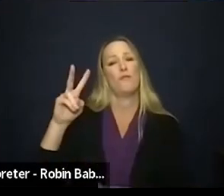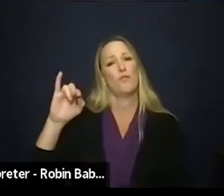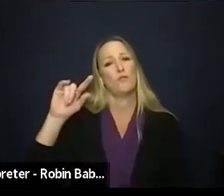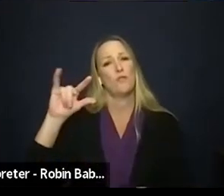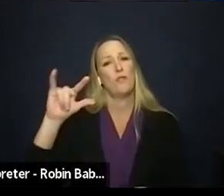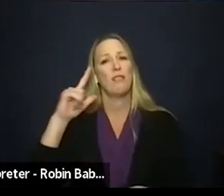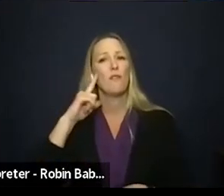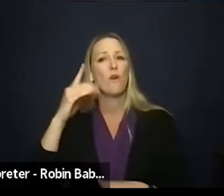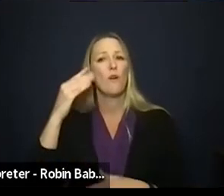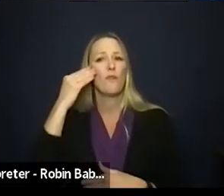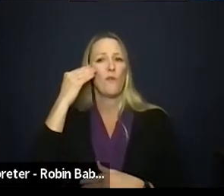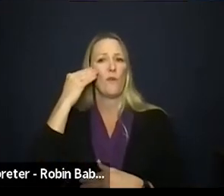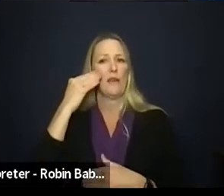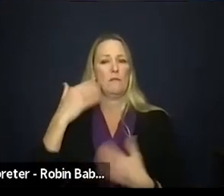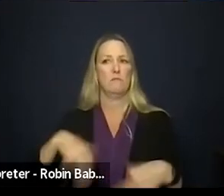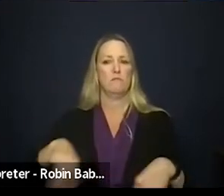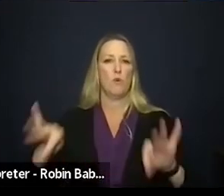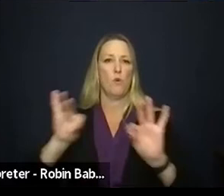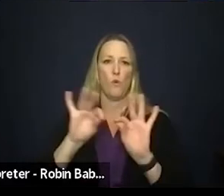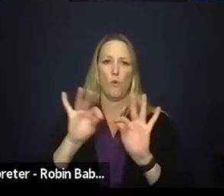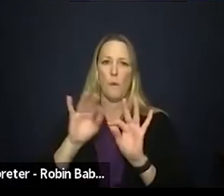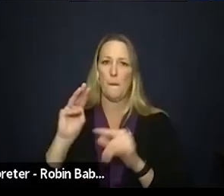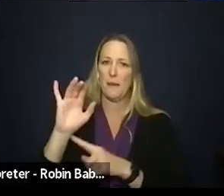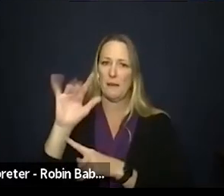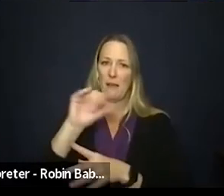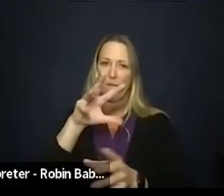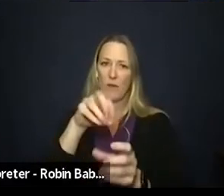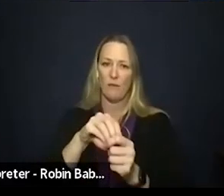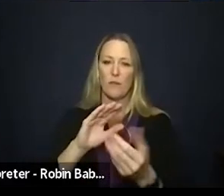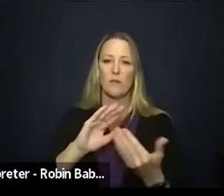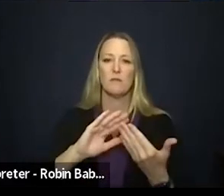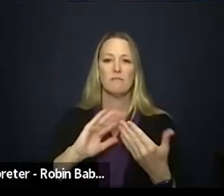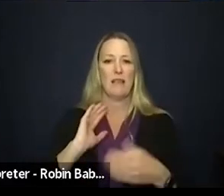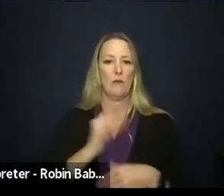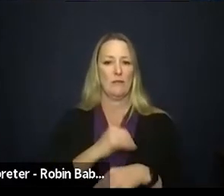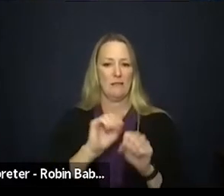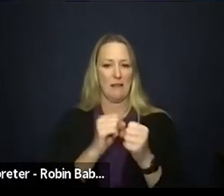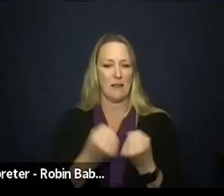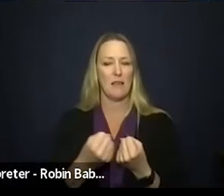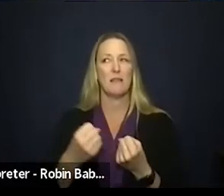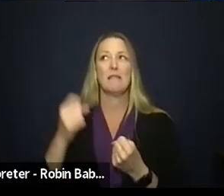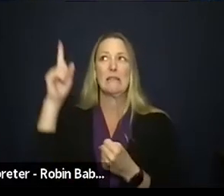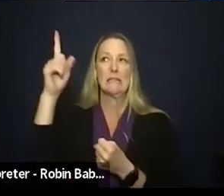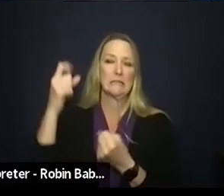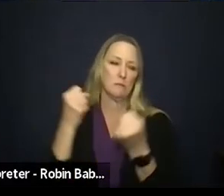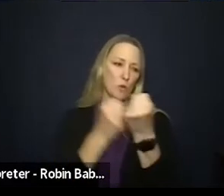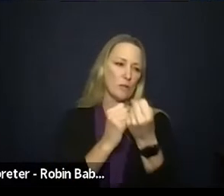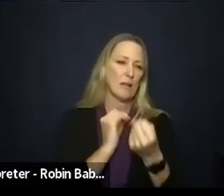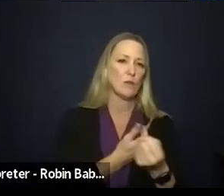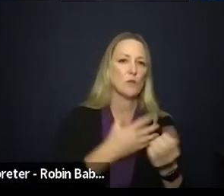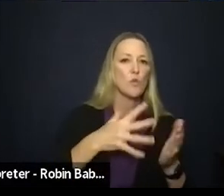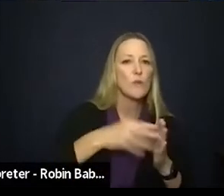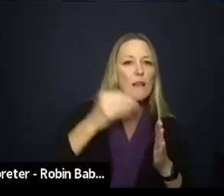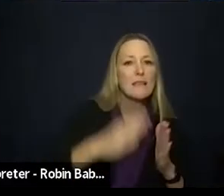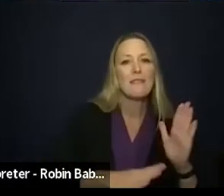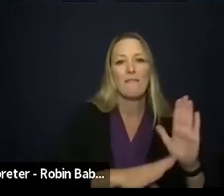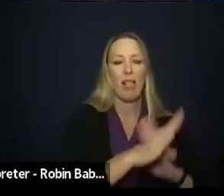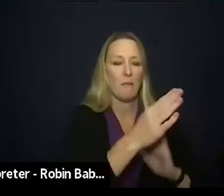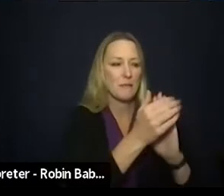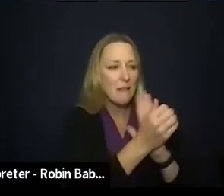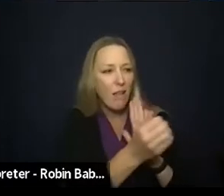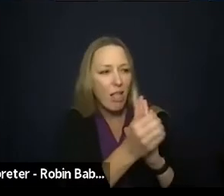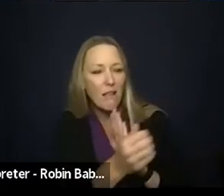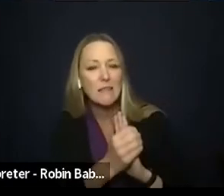media in our society and for helping our students to develop their skills be creative and explore careers in the media and